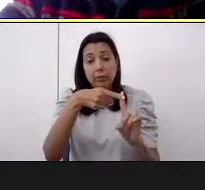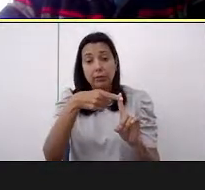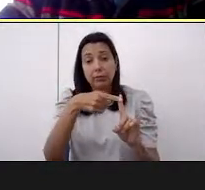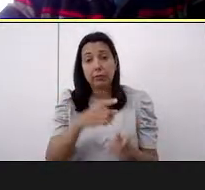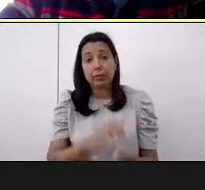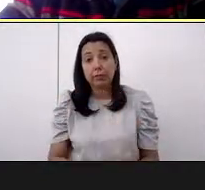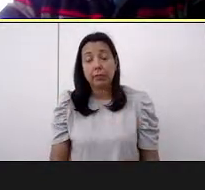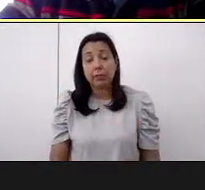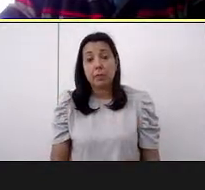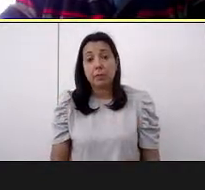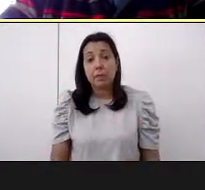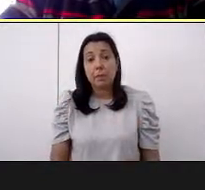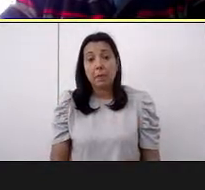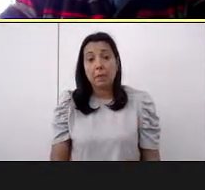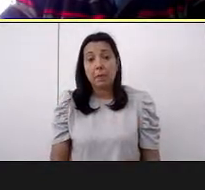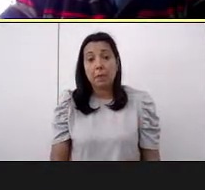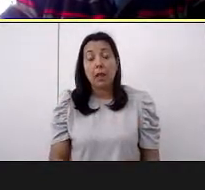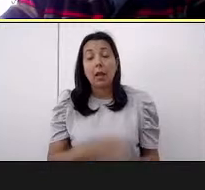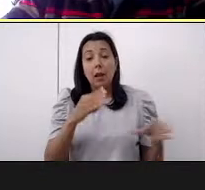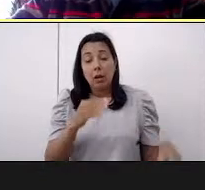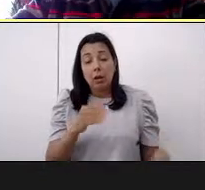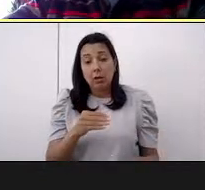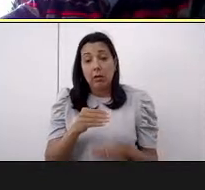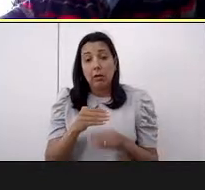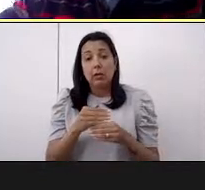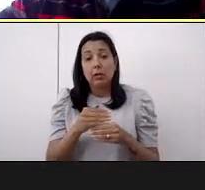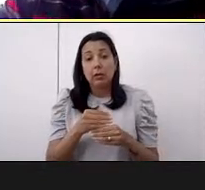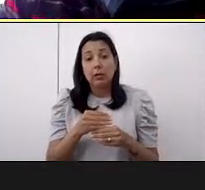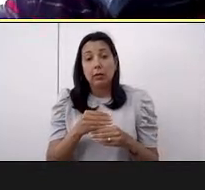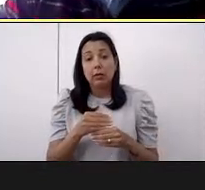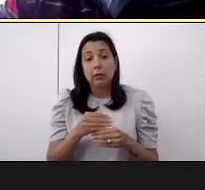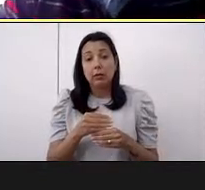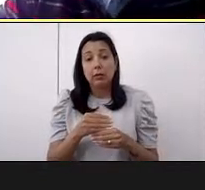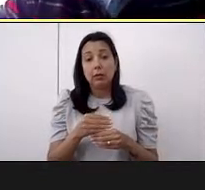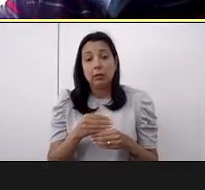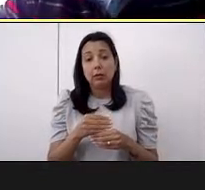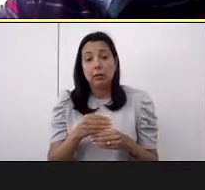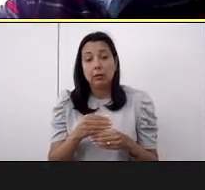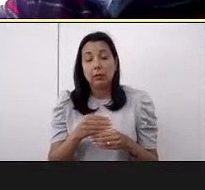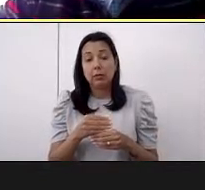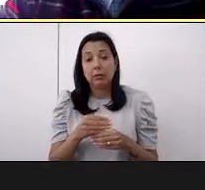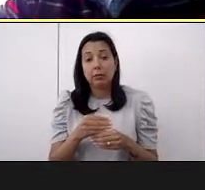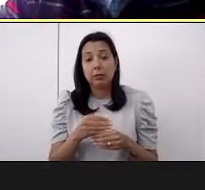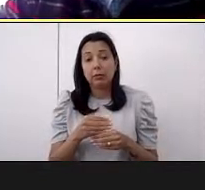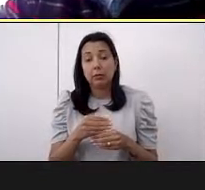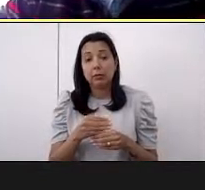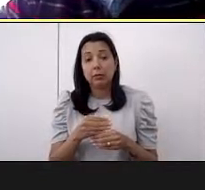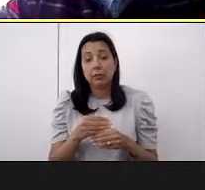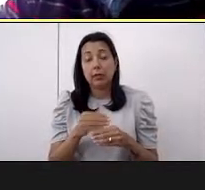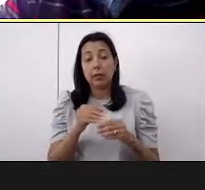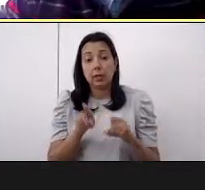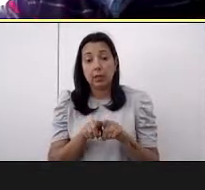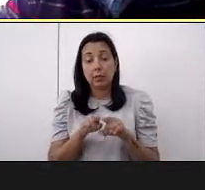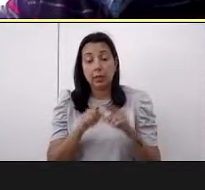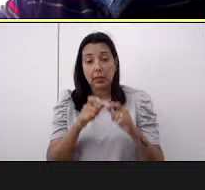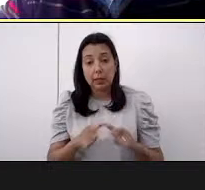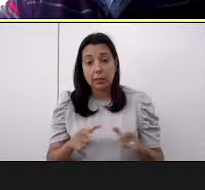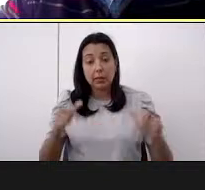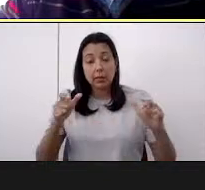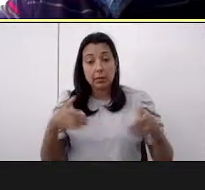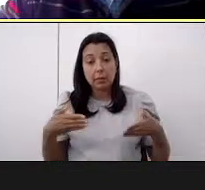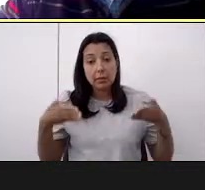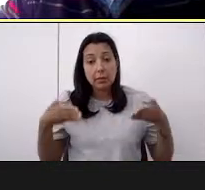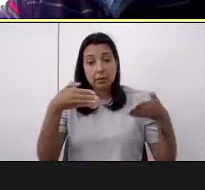Implementation can also have a participatory dimension in order to gain the support of the